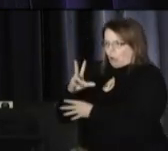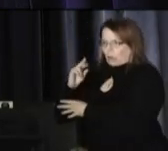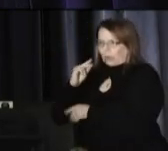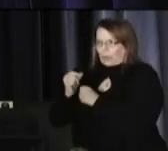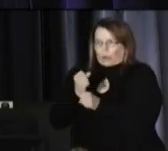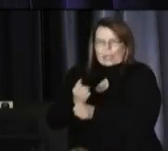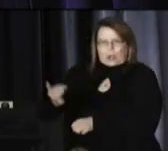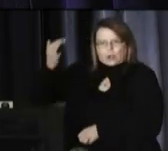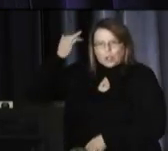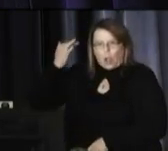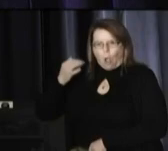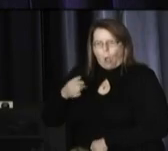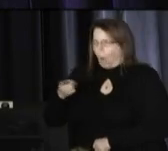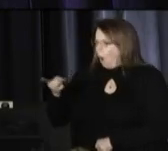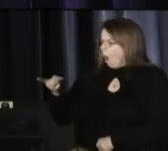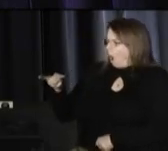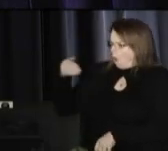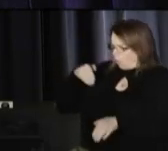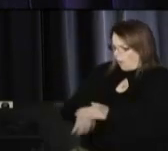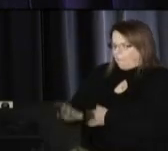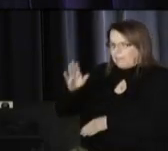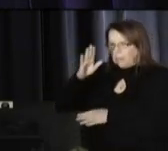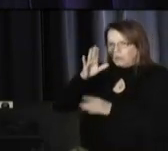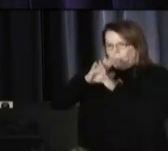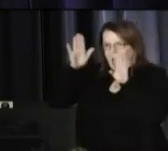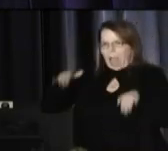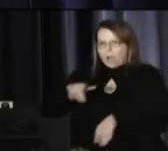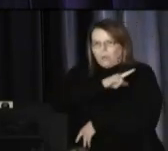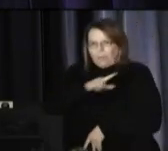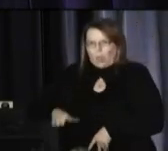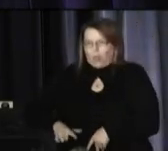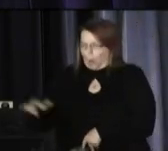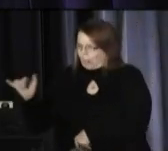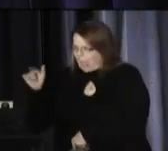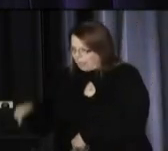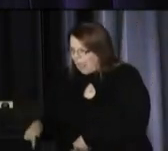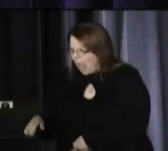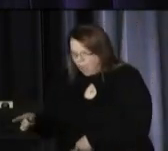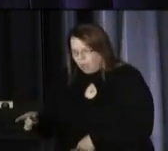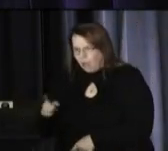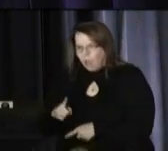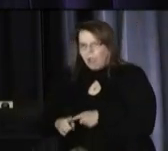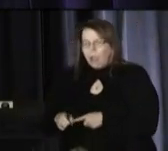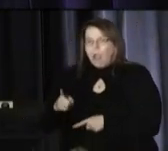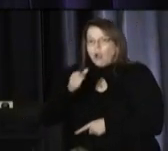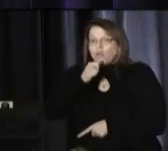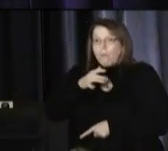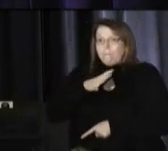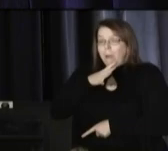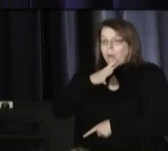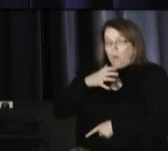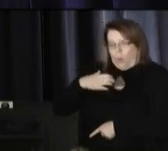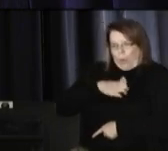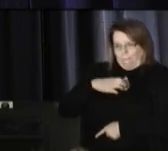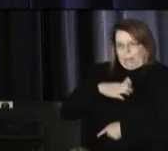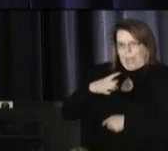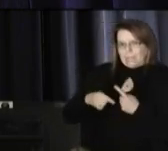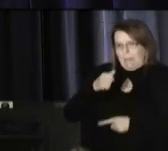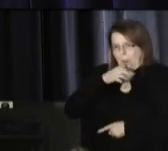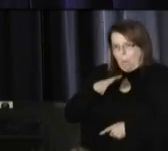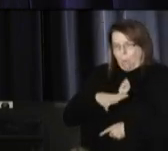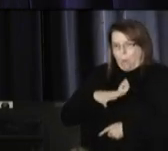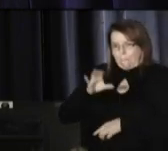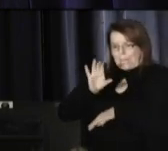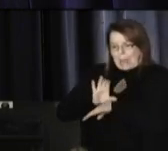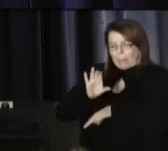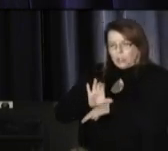how dare you come into the house of the Lord that way. Your mother, who complains of women in the church nowadays committing the sin